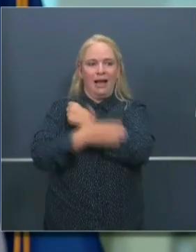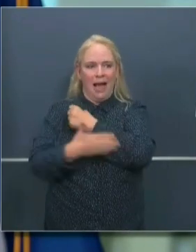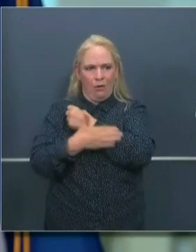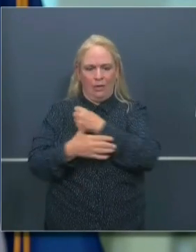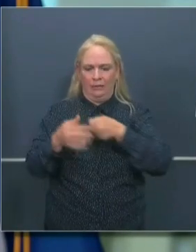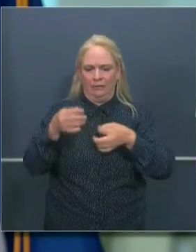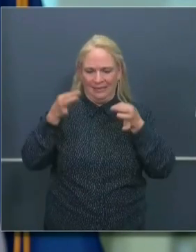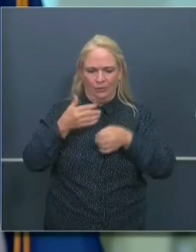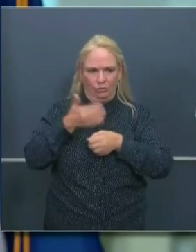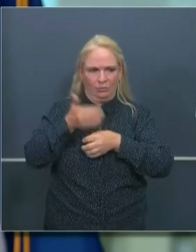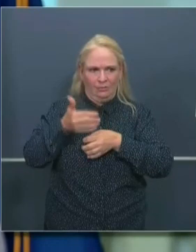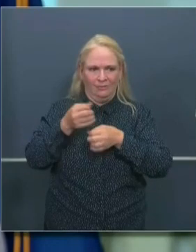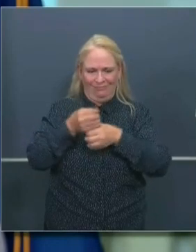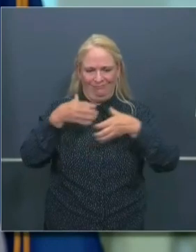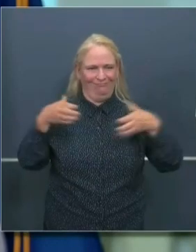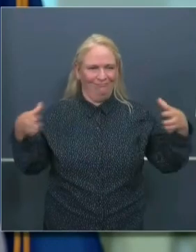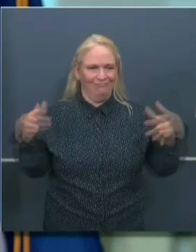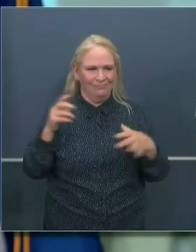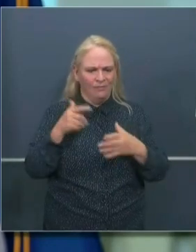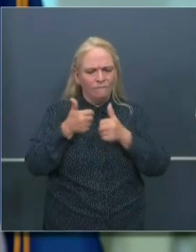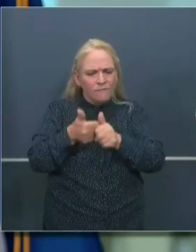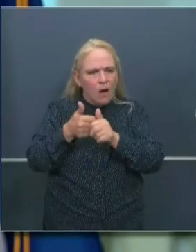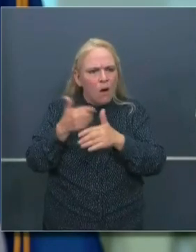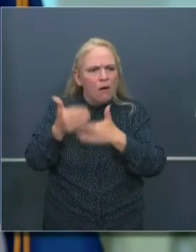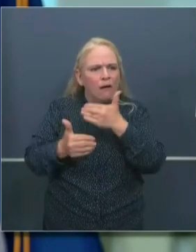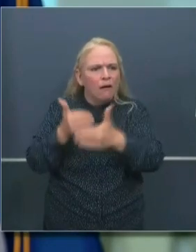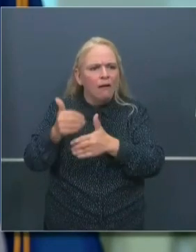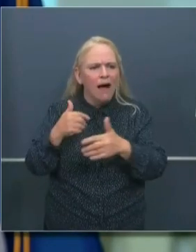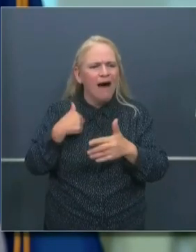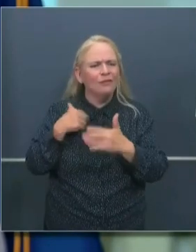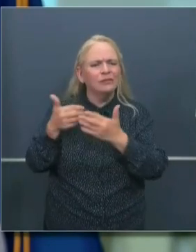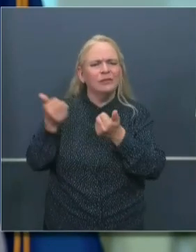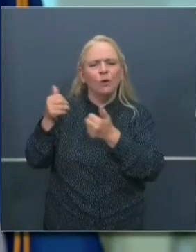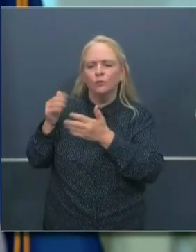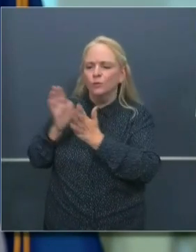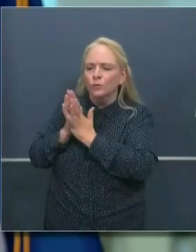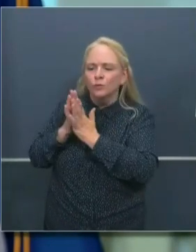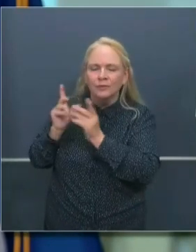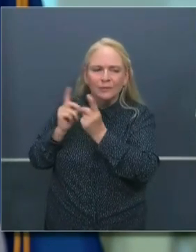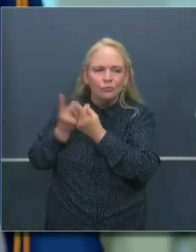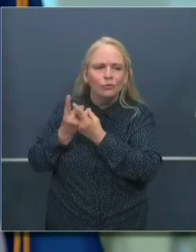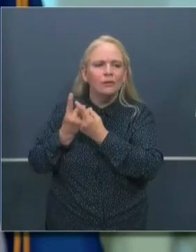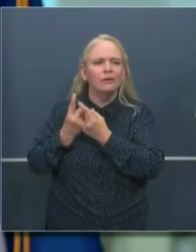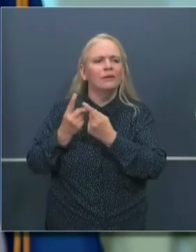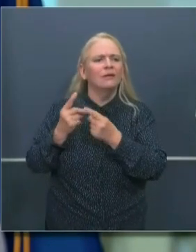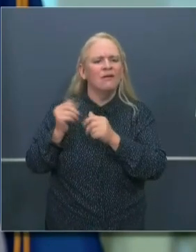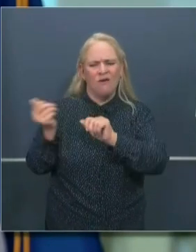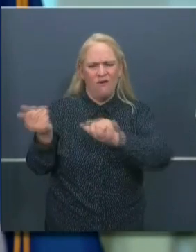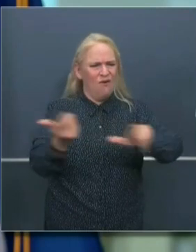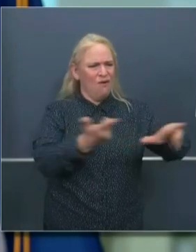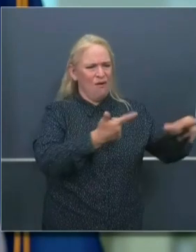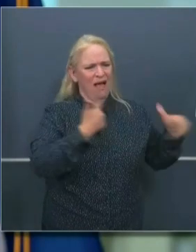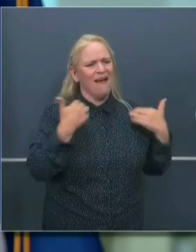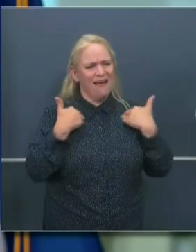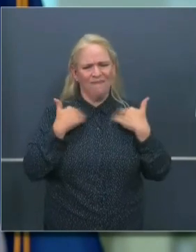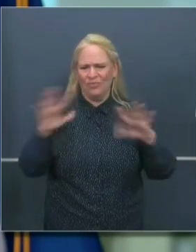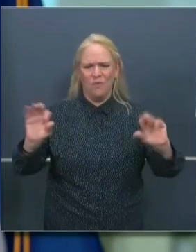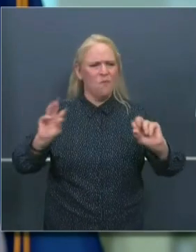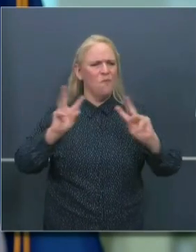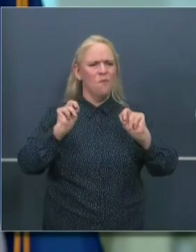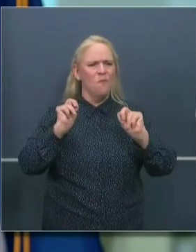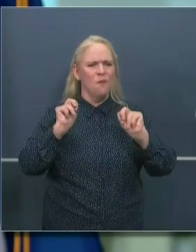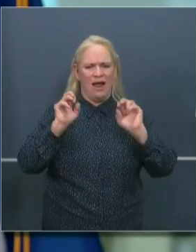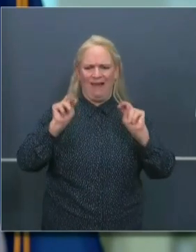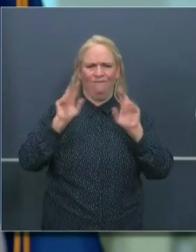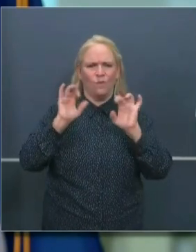school districts, independently elected school boards. It has enforcement mechanisms that exist and reside even within the school